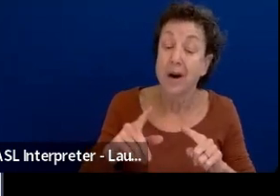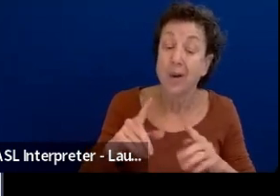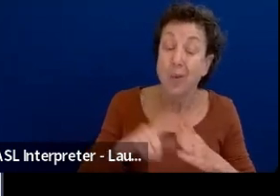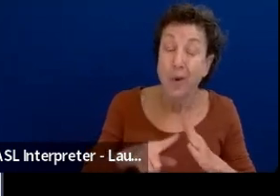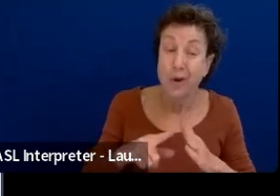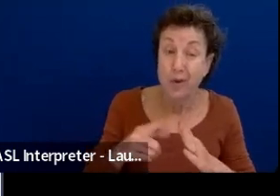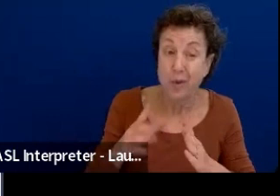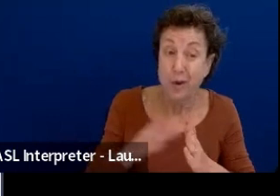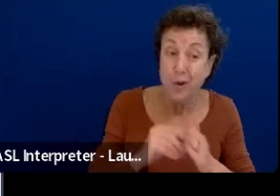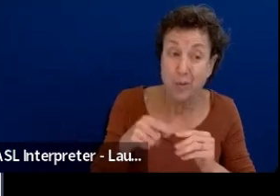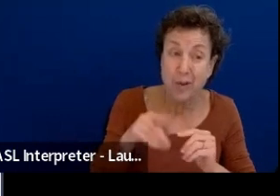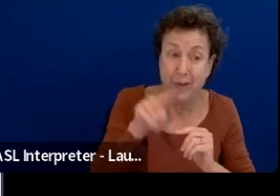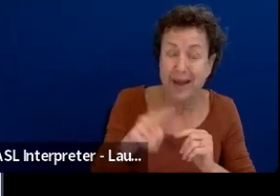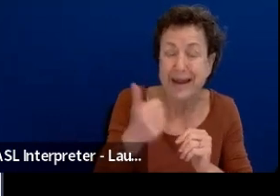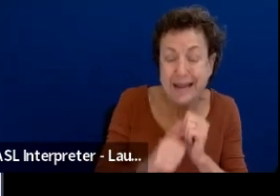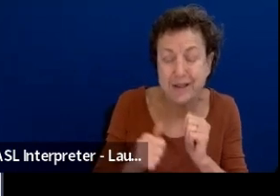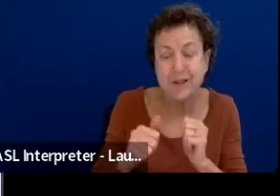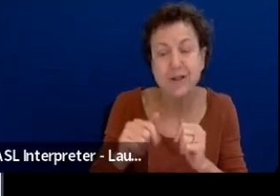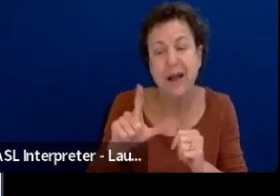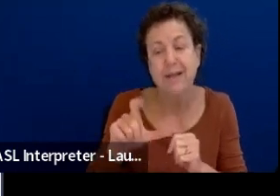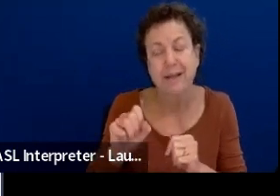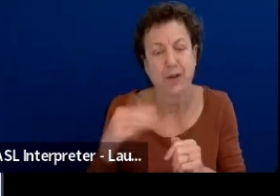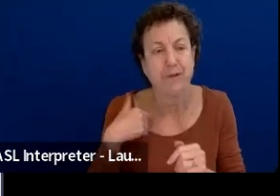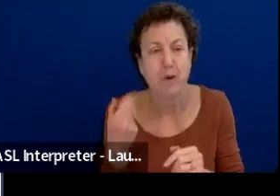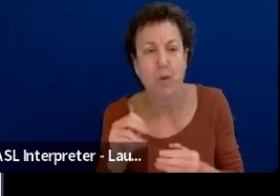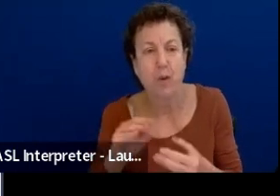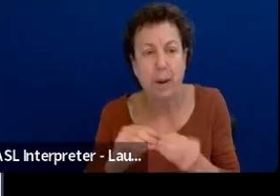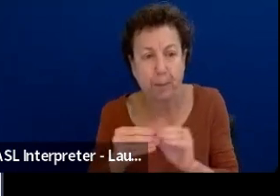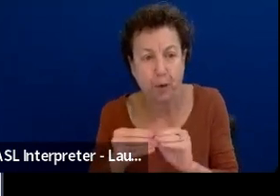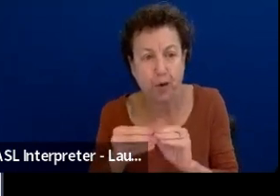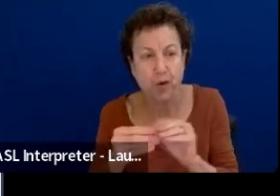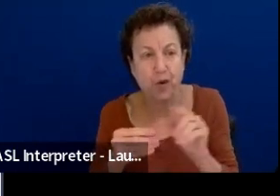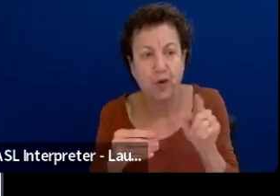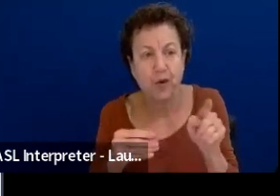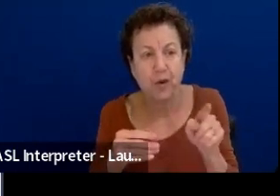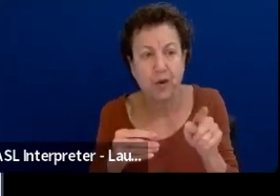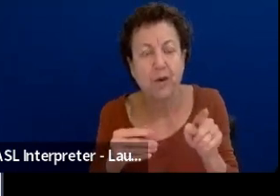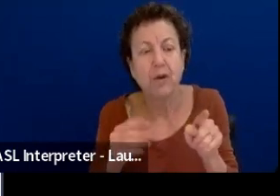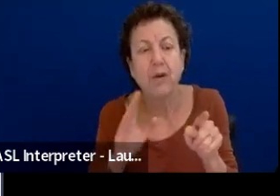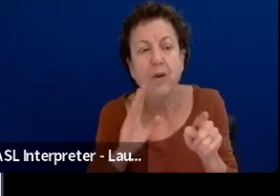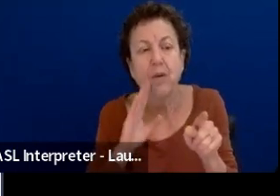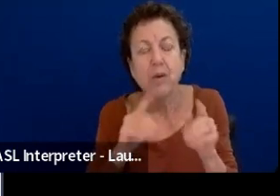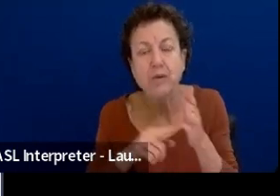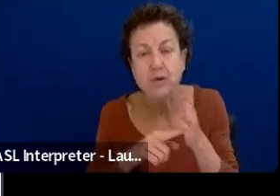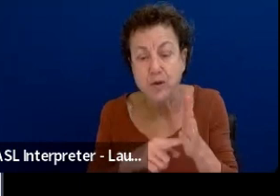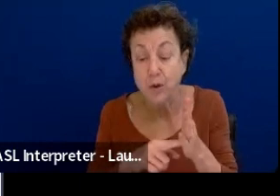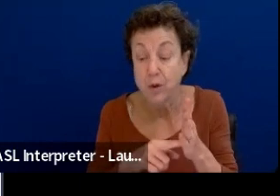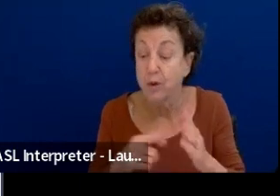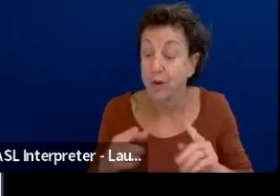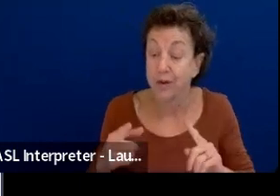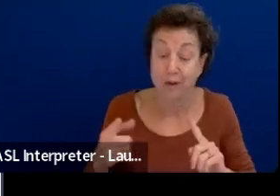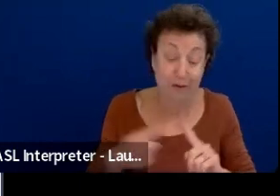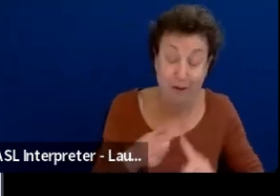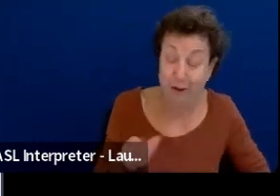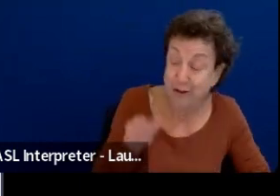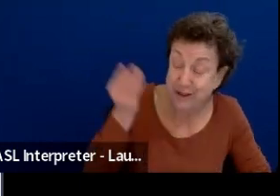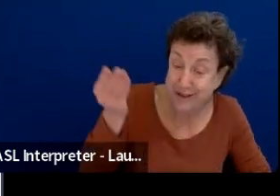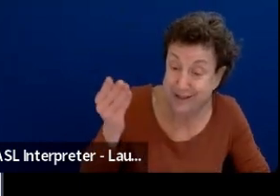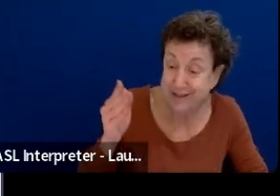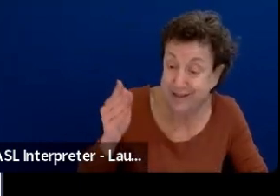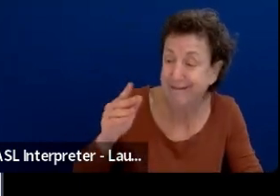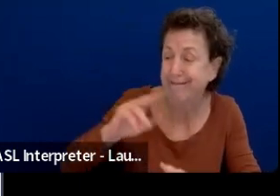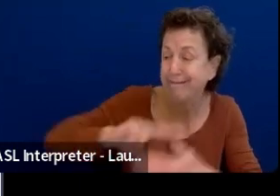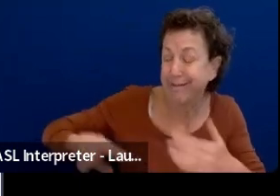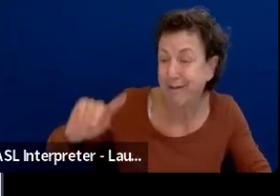LSRs, they're all numbered, generally by the order in which they're received.